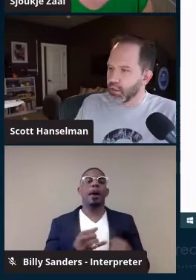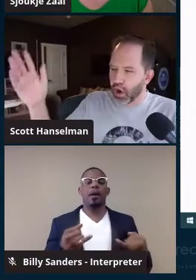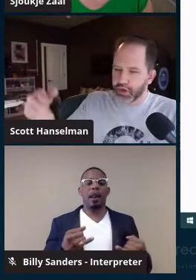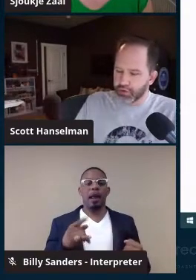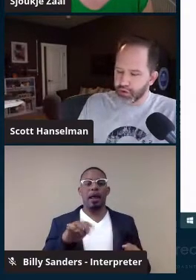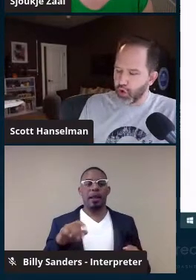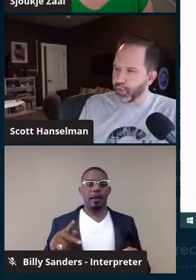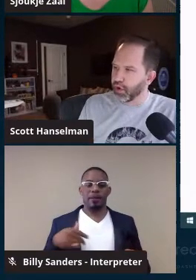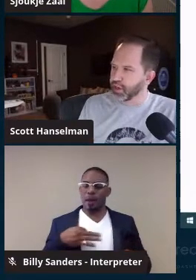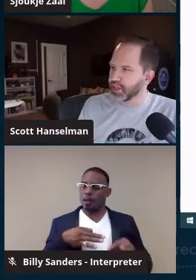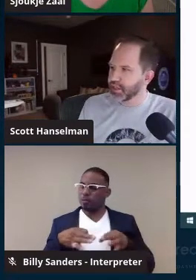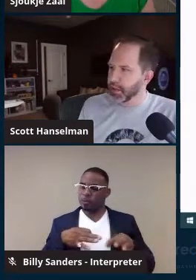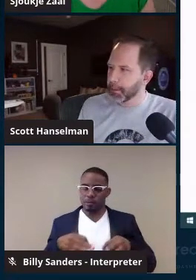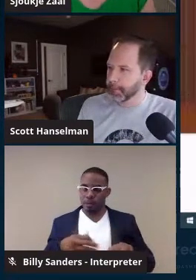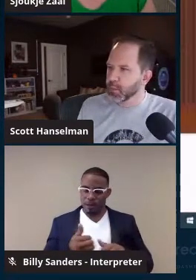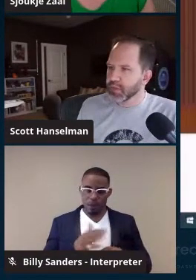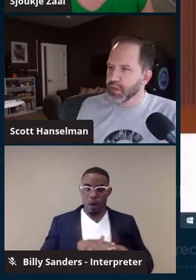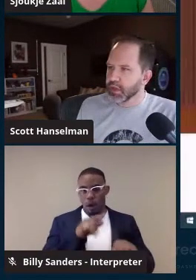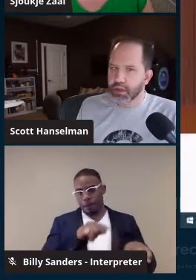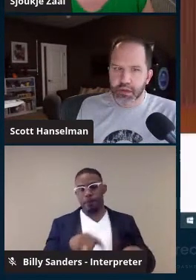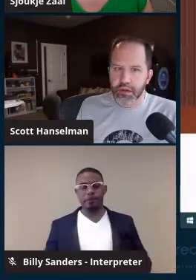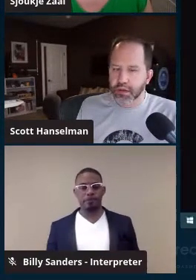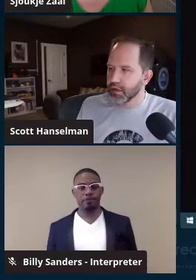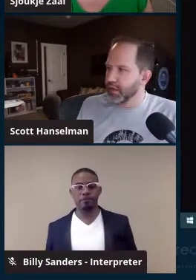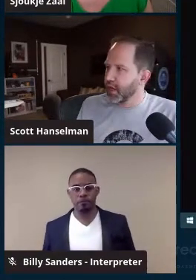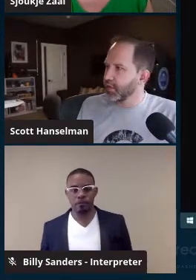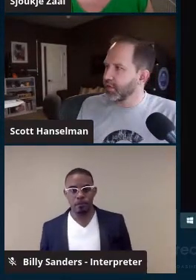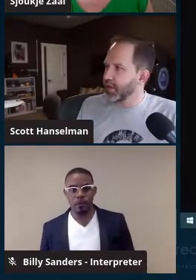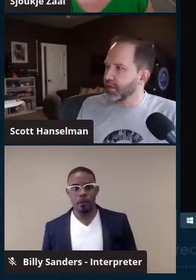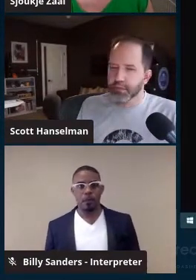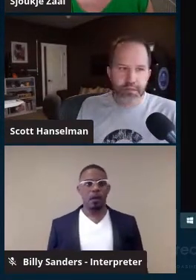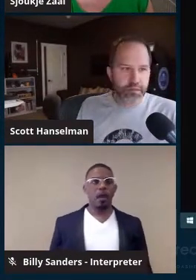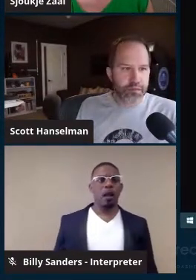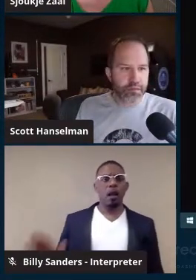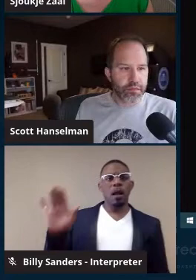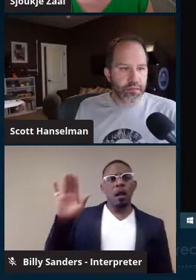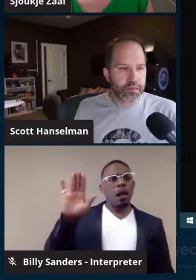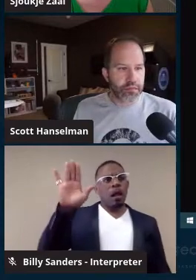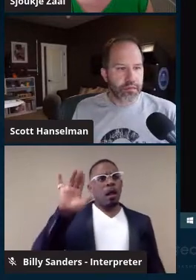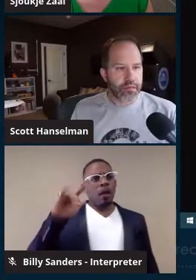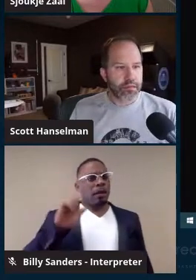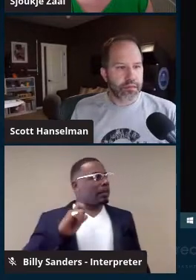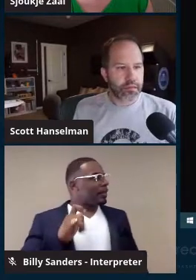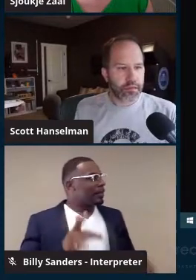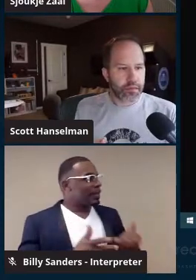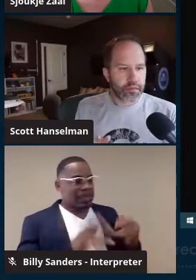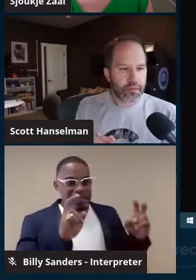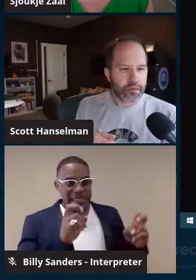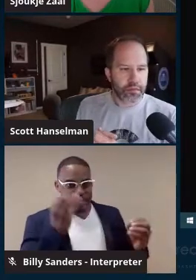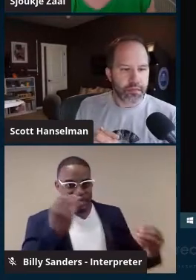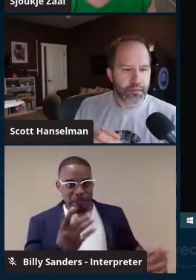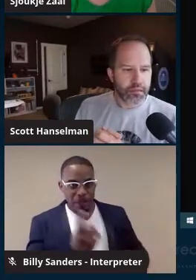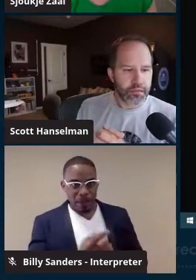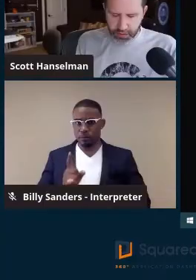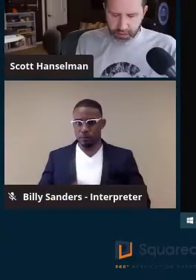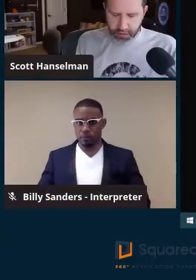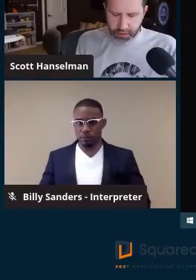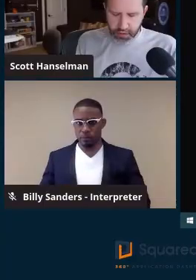And I walk you through the whole process. I'm very sorry to interrupt, but we're having some technical issues right now.